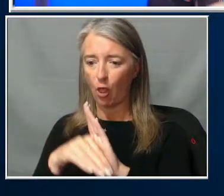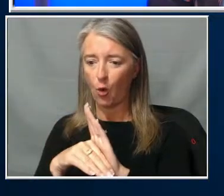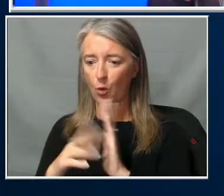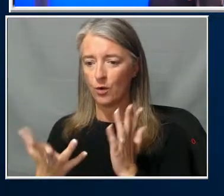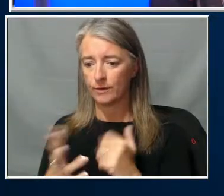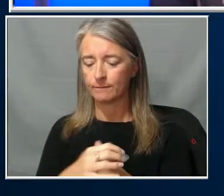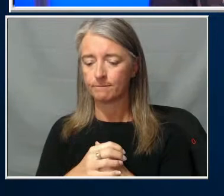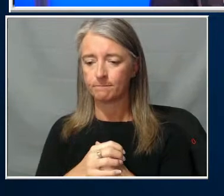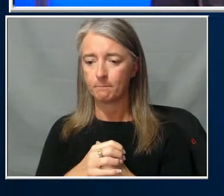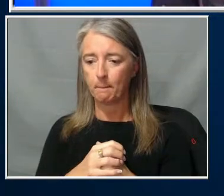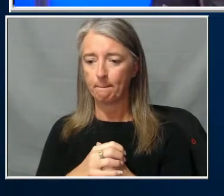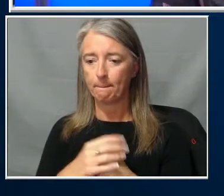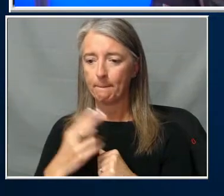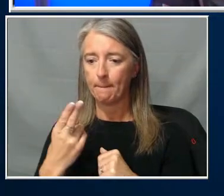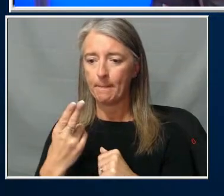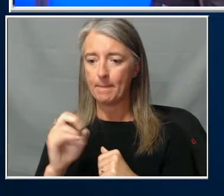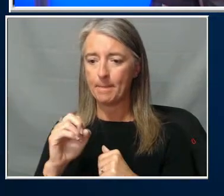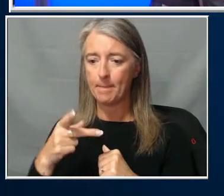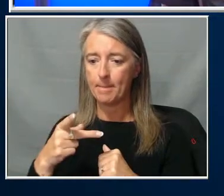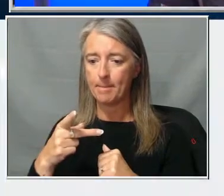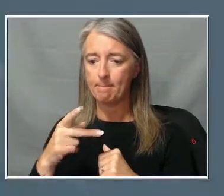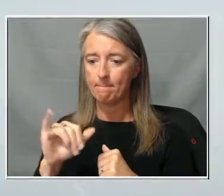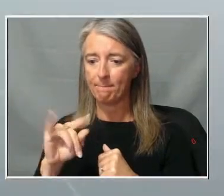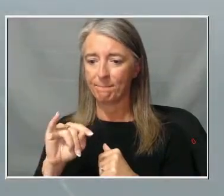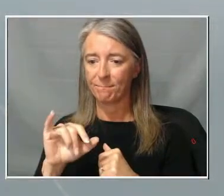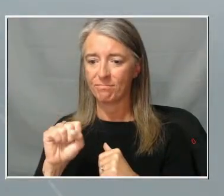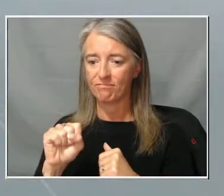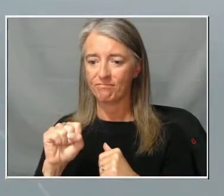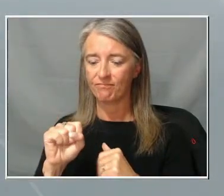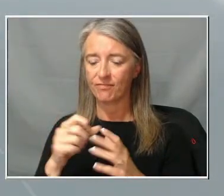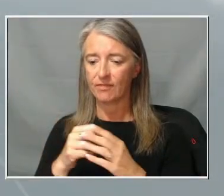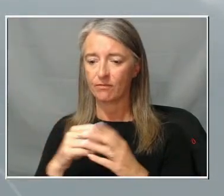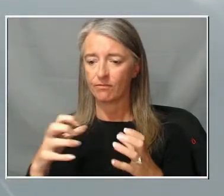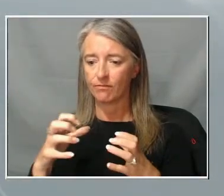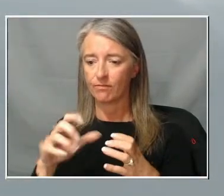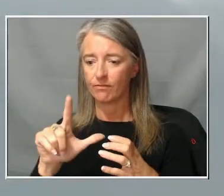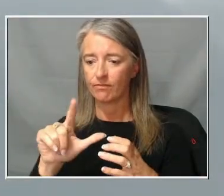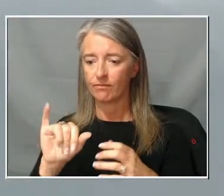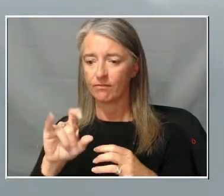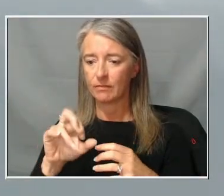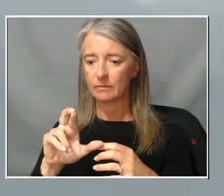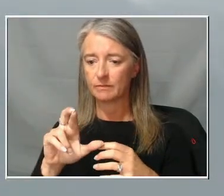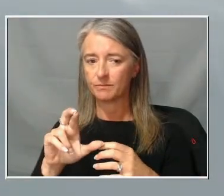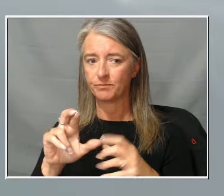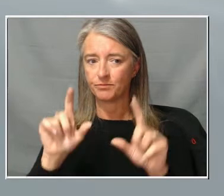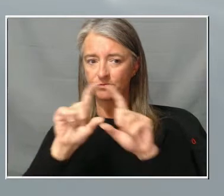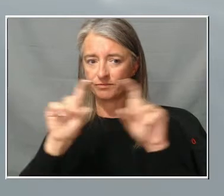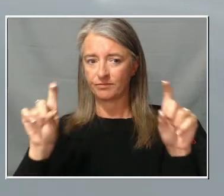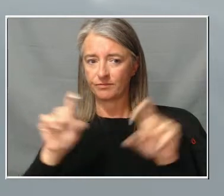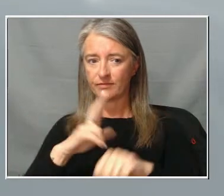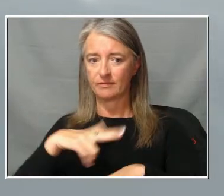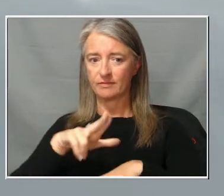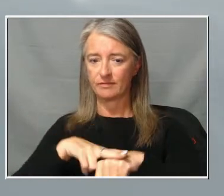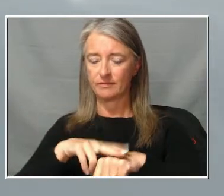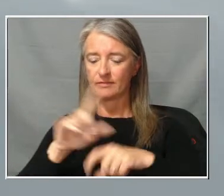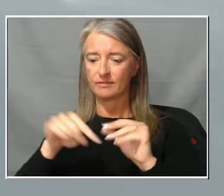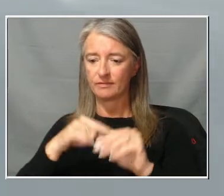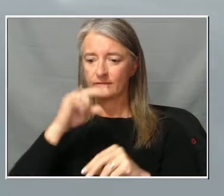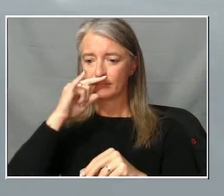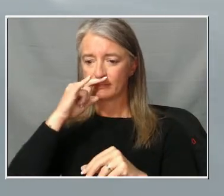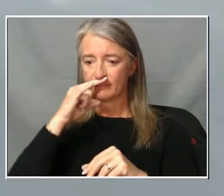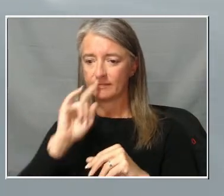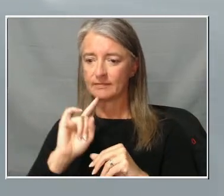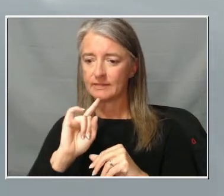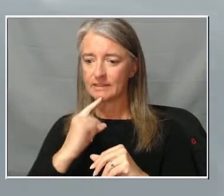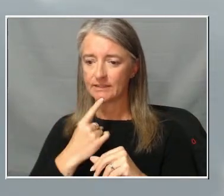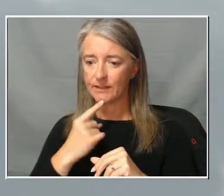today. Hepatitis is inflammation of the liver. And there's this headline in the journal Nature about kids getting severe